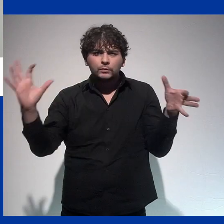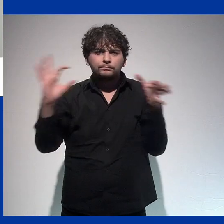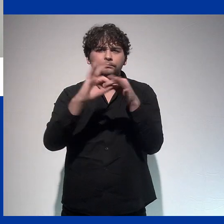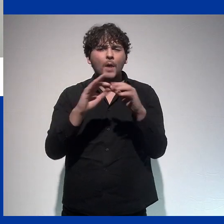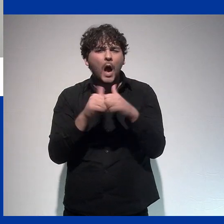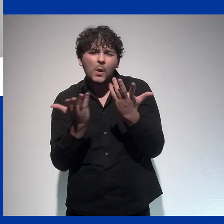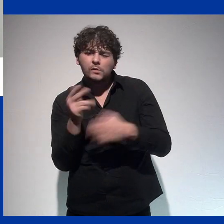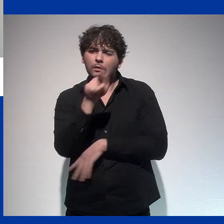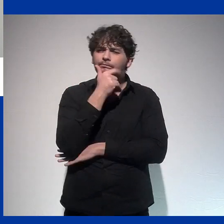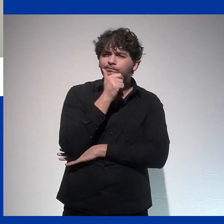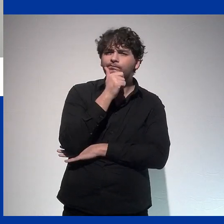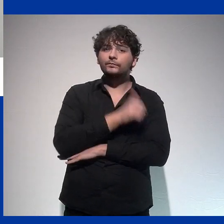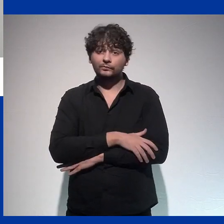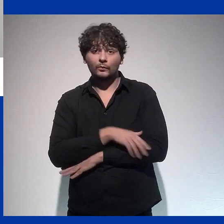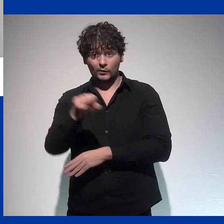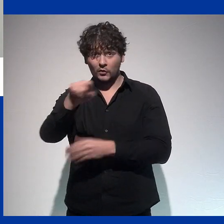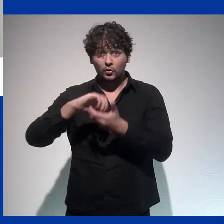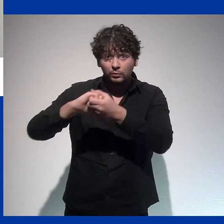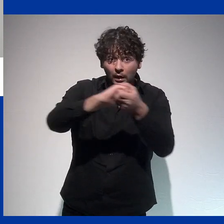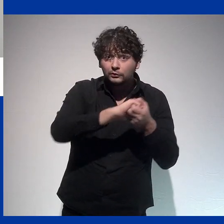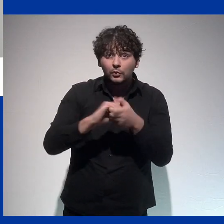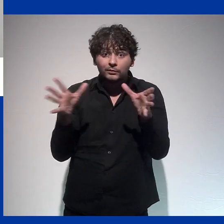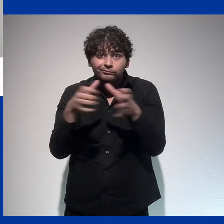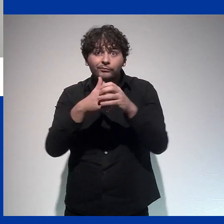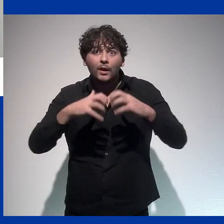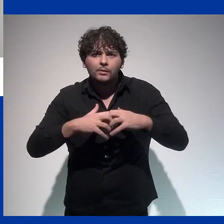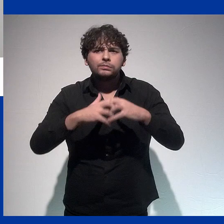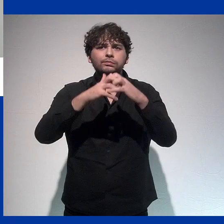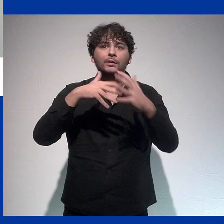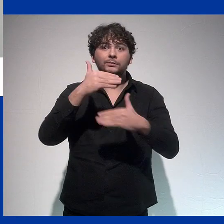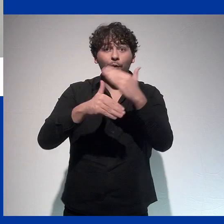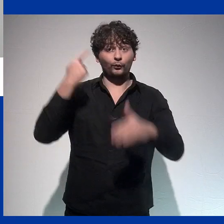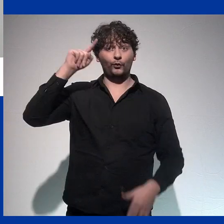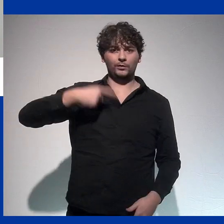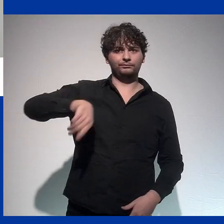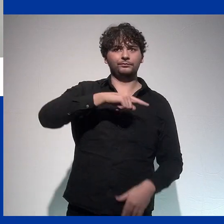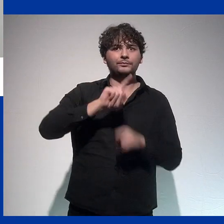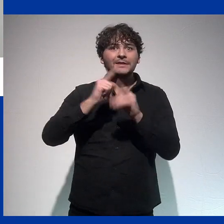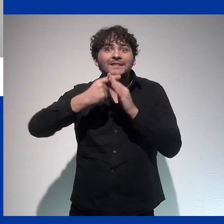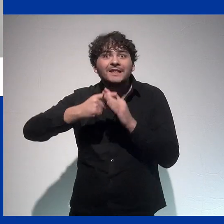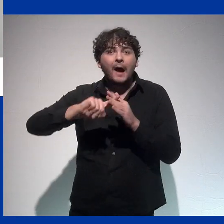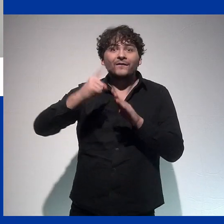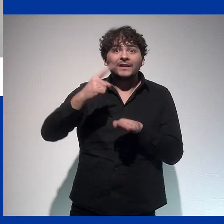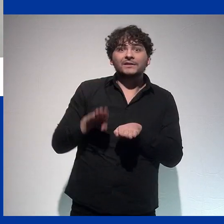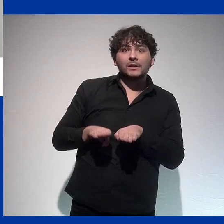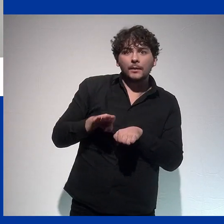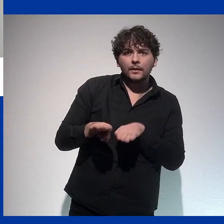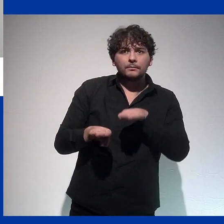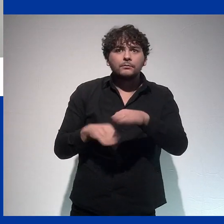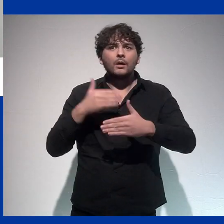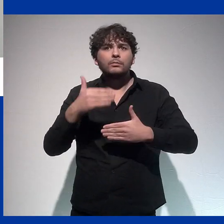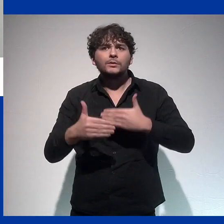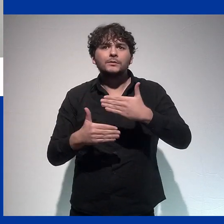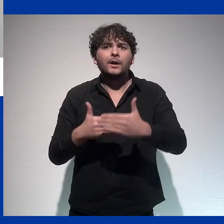Taking into consideration the current pandemic situation, we are obliged to build strong institutions and viable mechanisms that